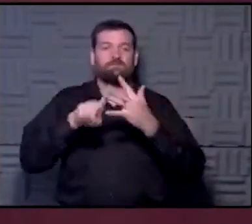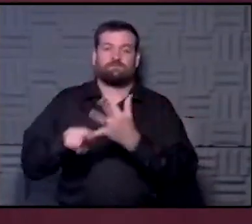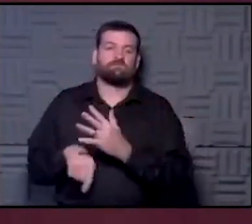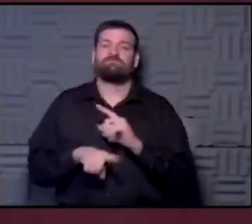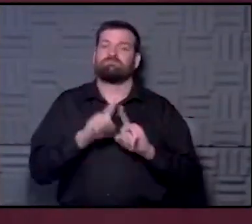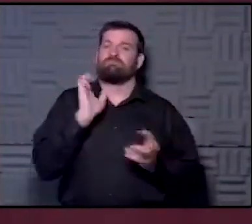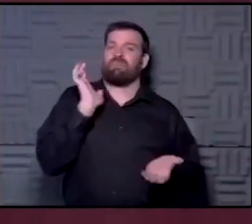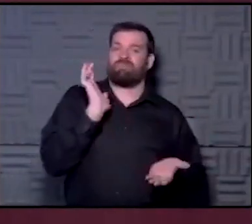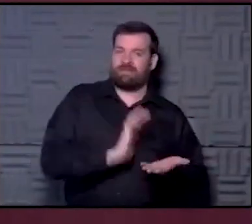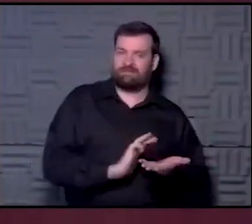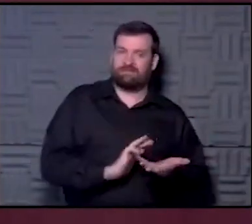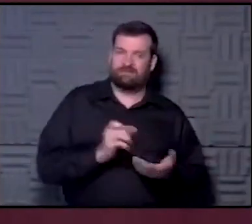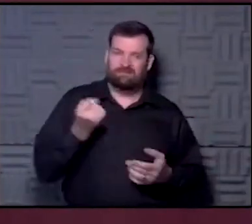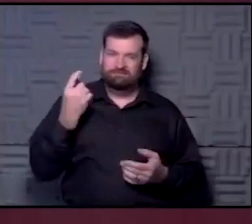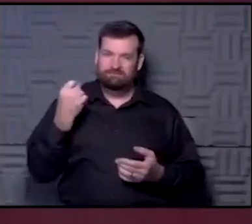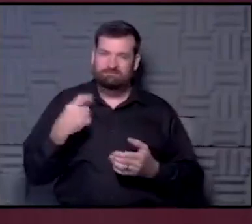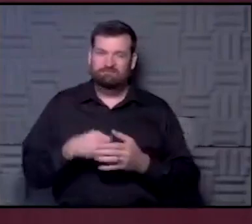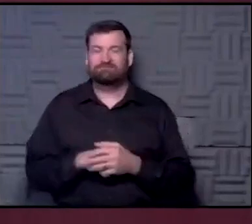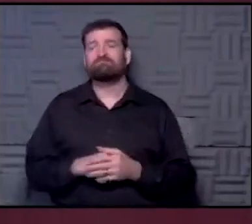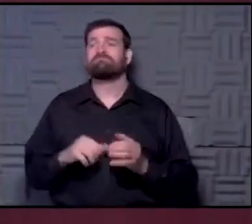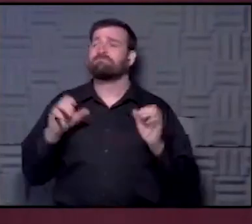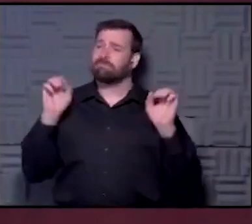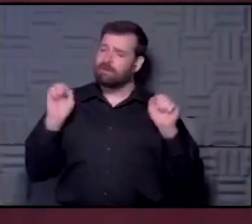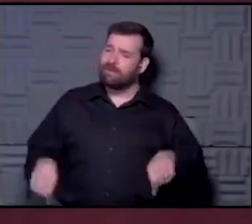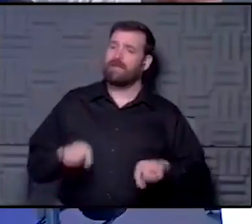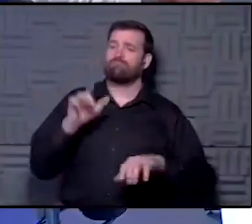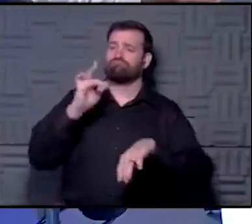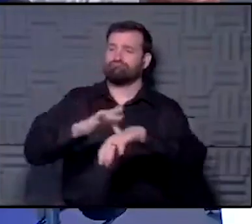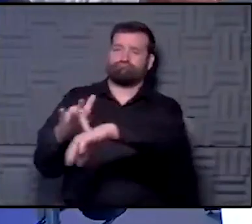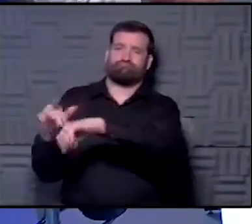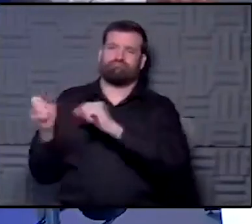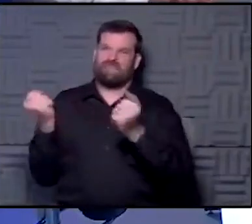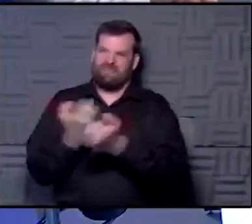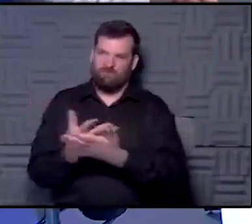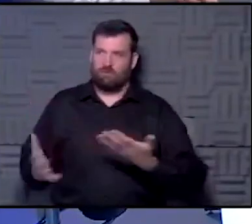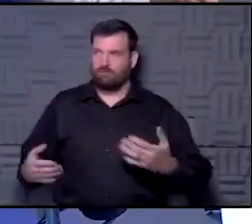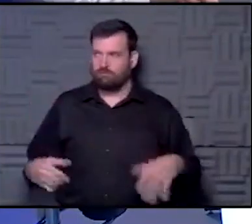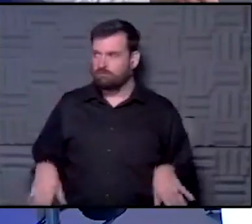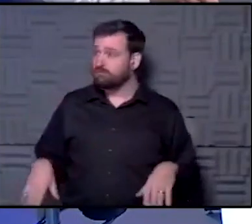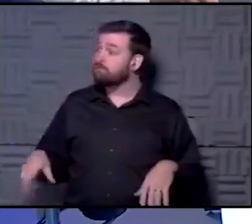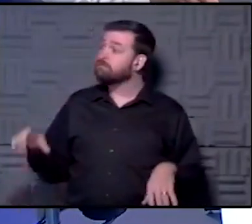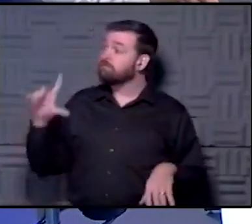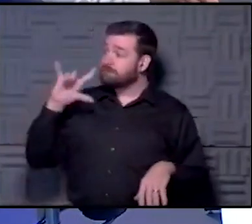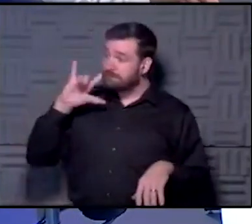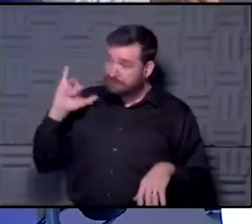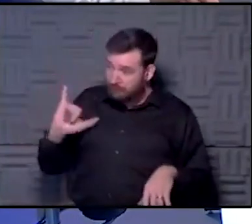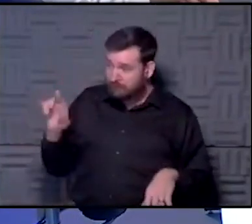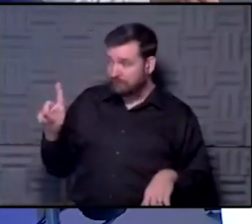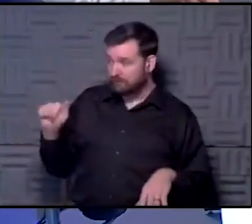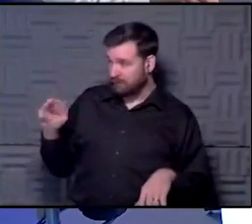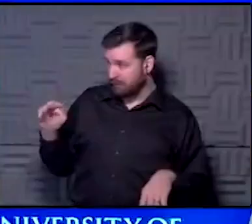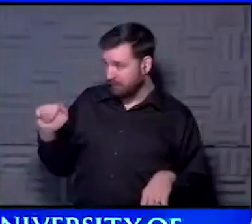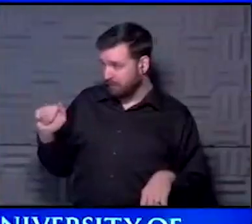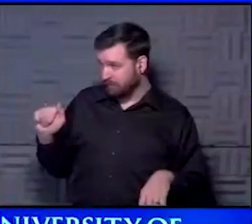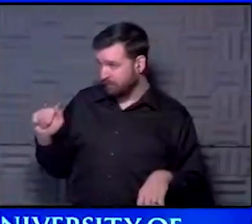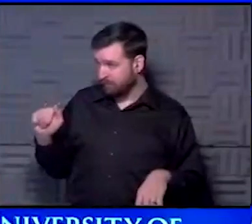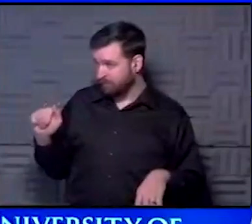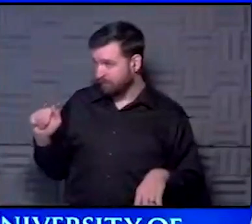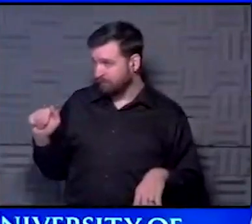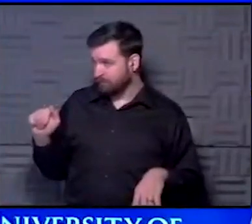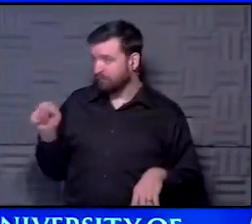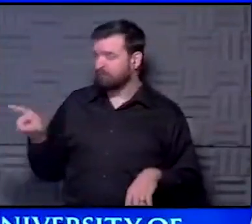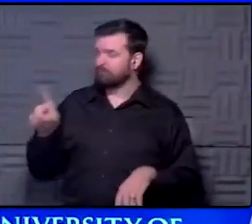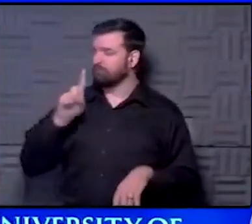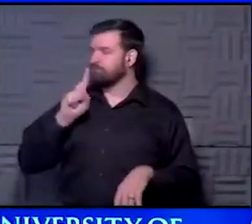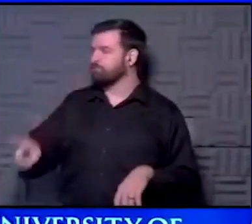but we definitely can have a little bit of everything. All right, that sounds pretty good. And it sounds like, Dana, that what she's